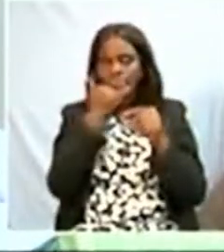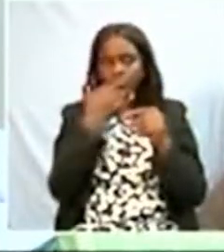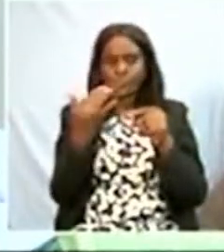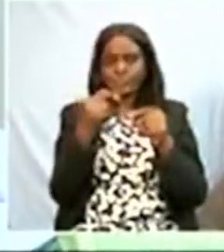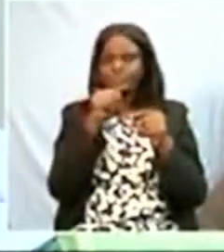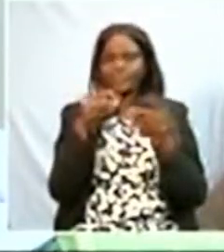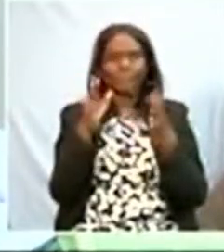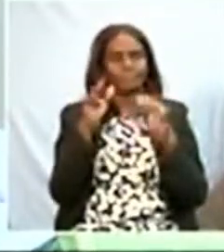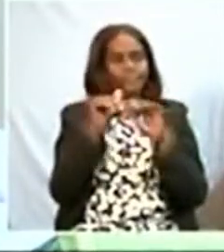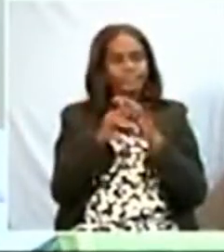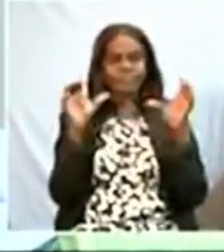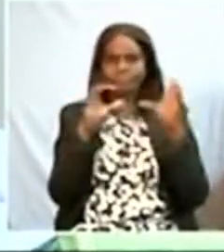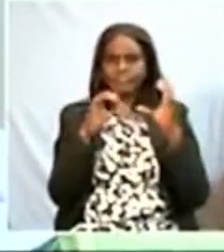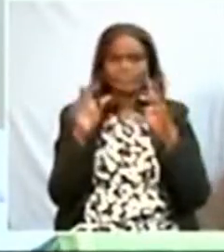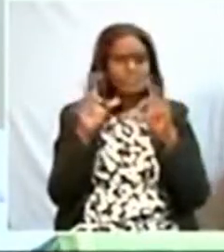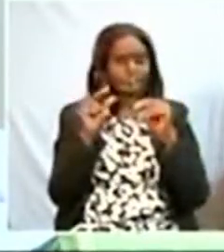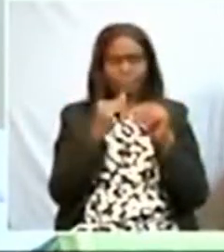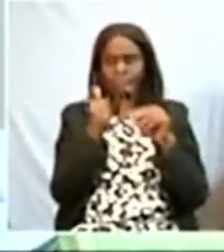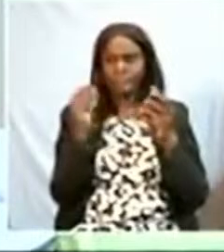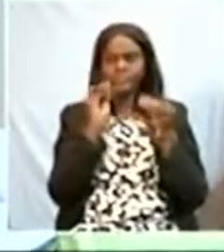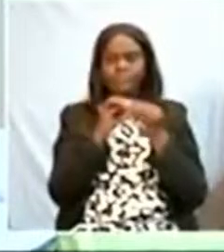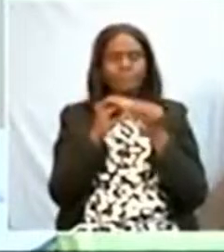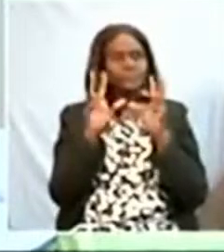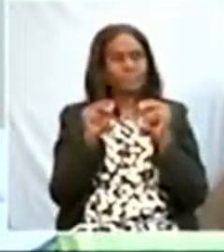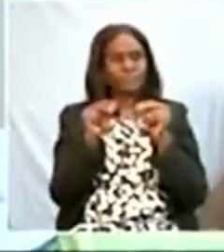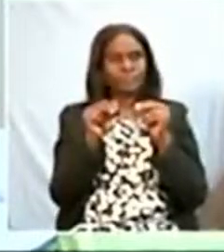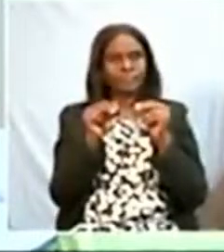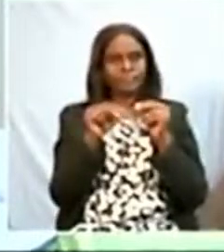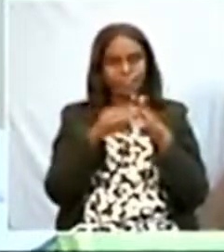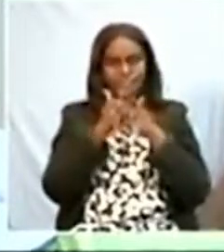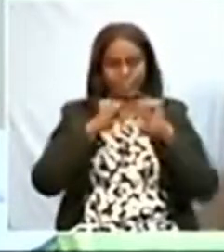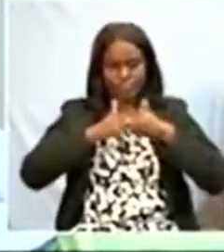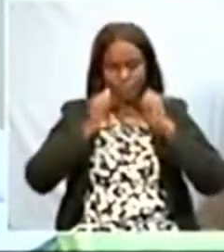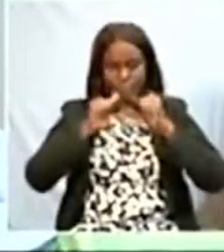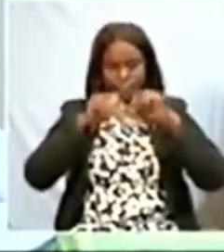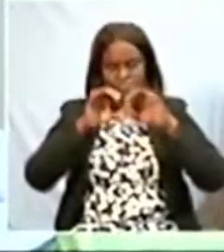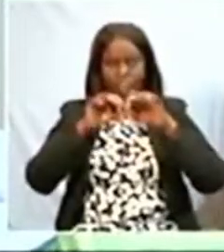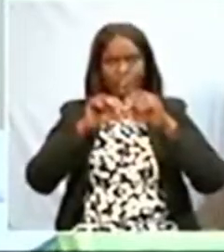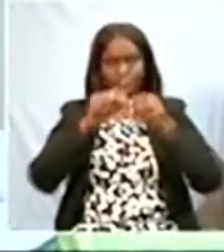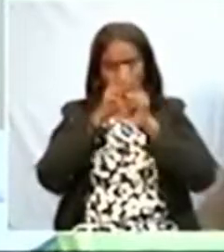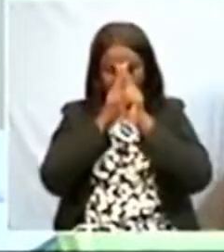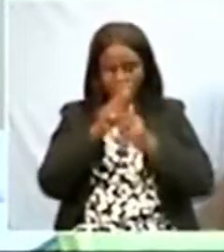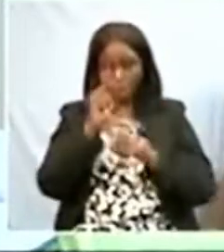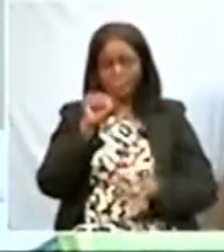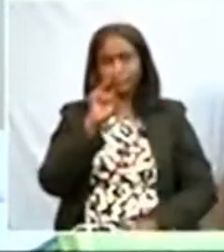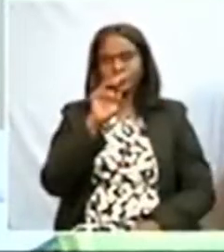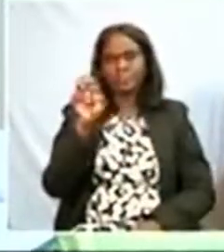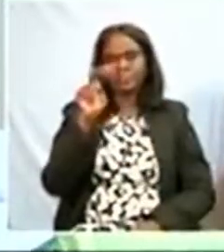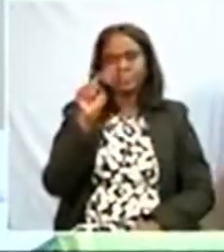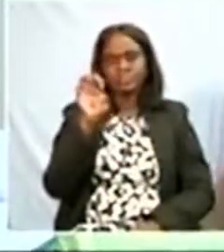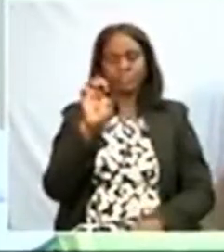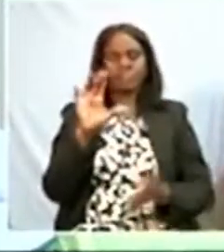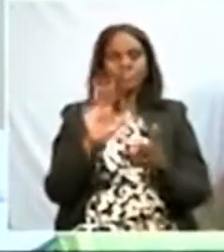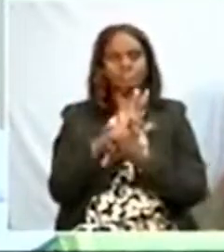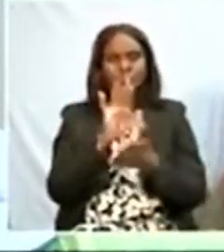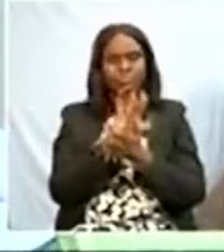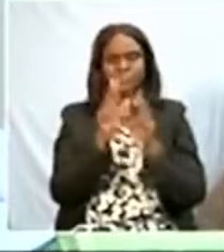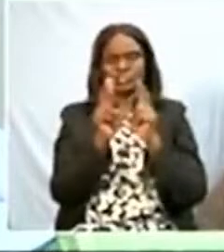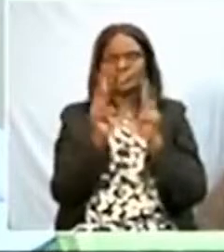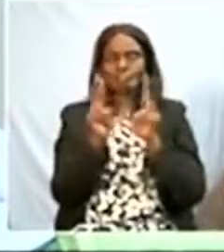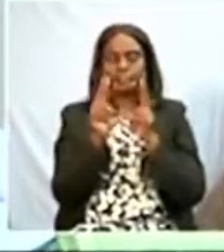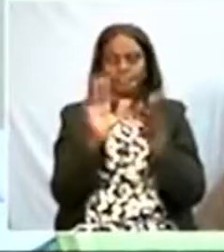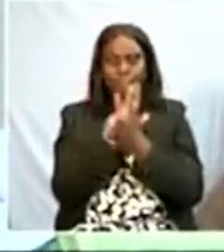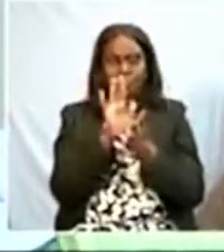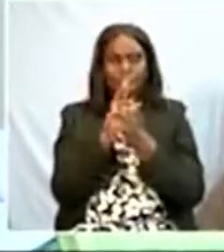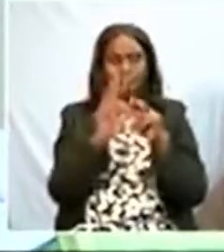not be allowed in the councils anymore. That's how we can go. Honorable Mwene, follow up, quick one. Yes, a very quick one, Chair.